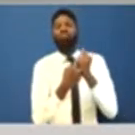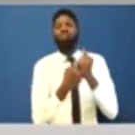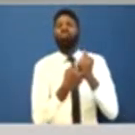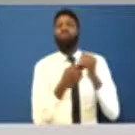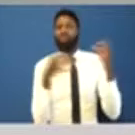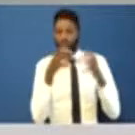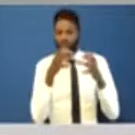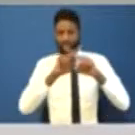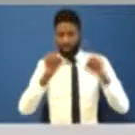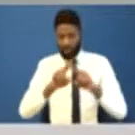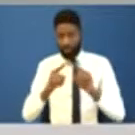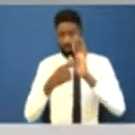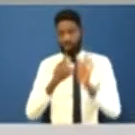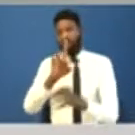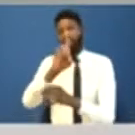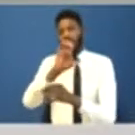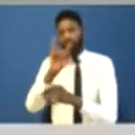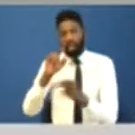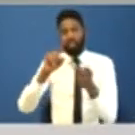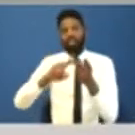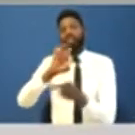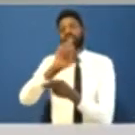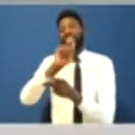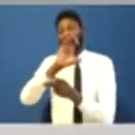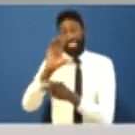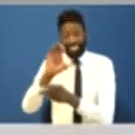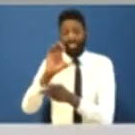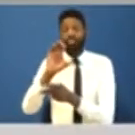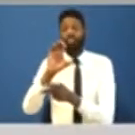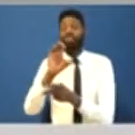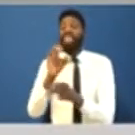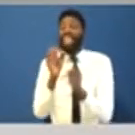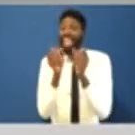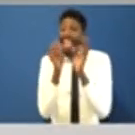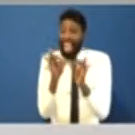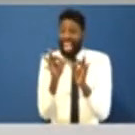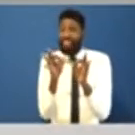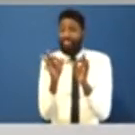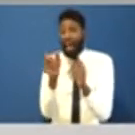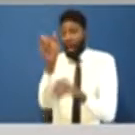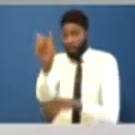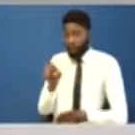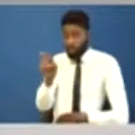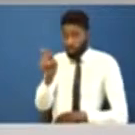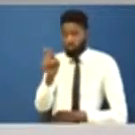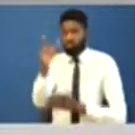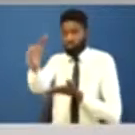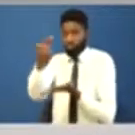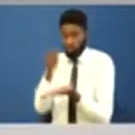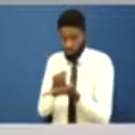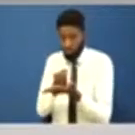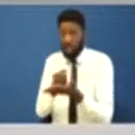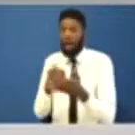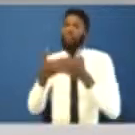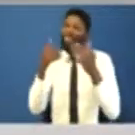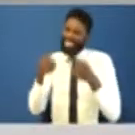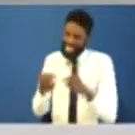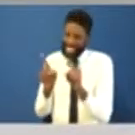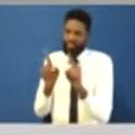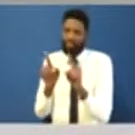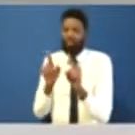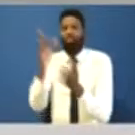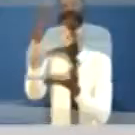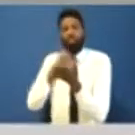dci eacc where anybody who is employed before they get the employment they are